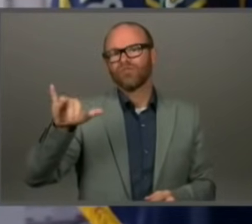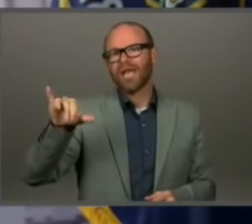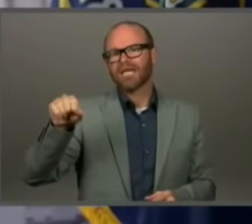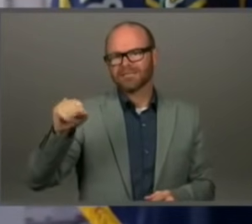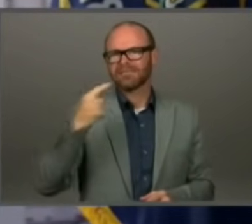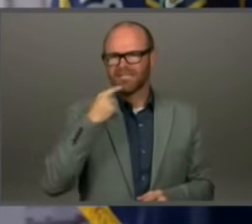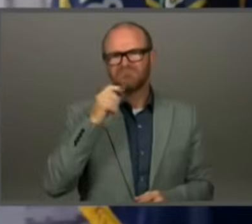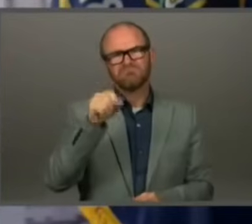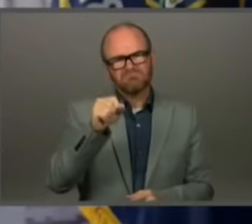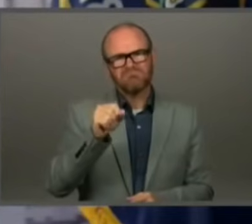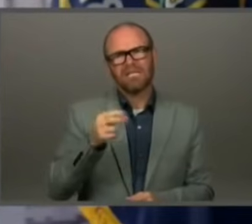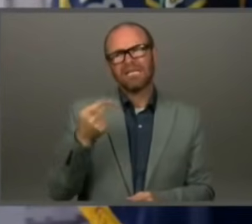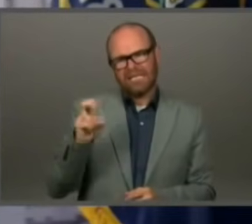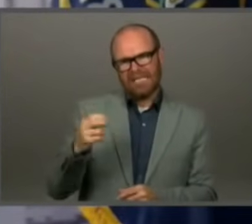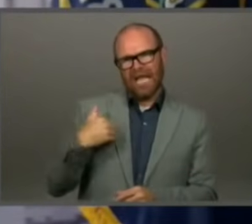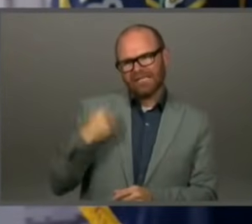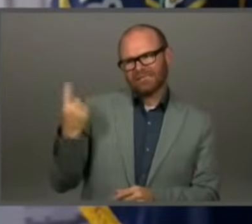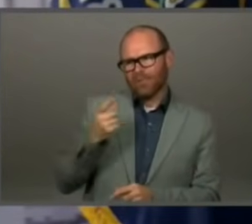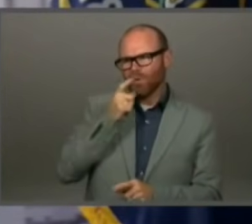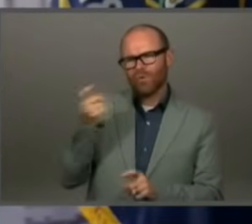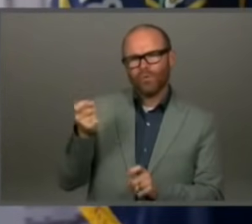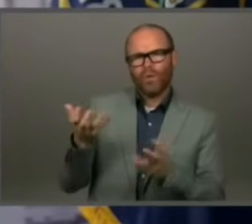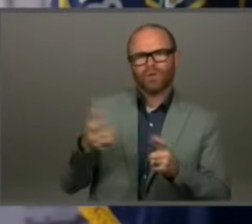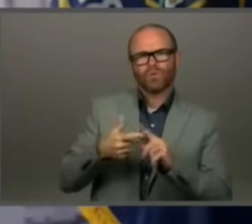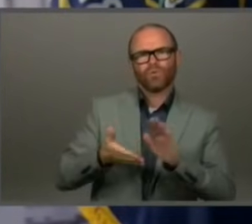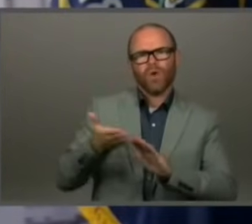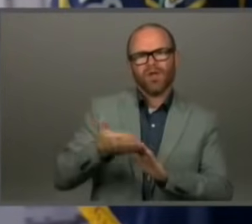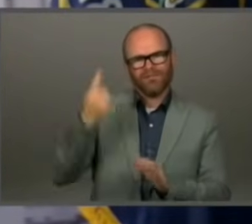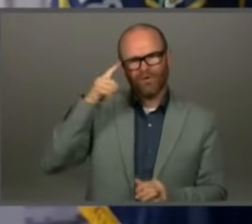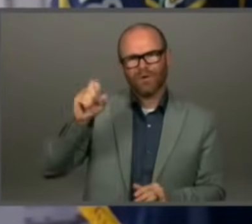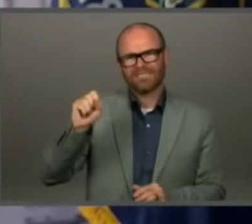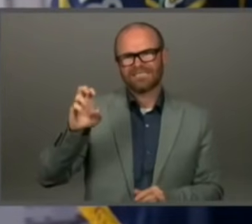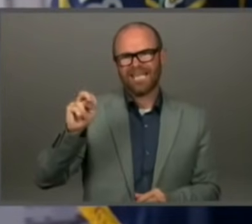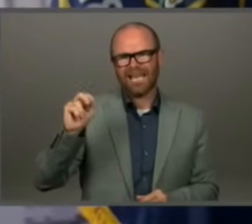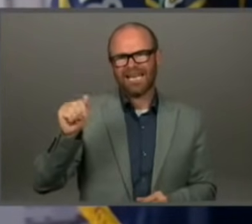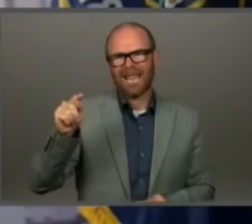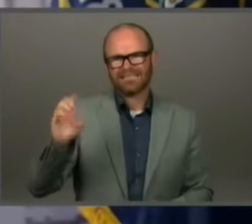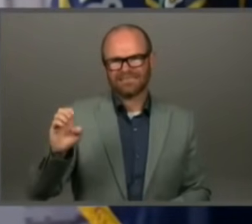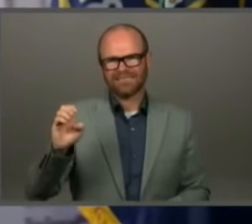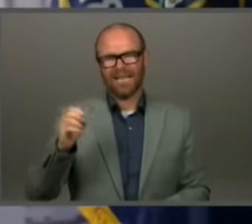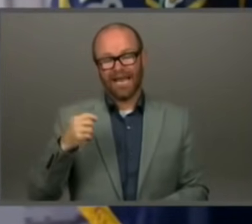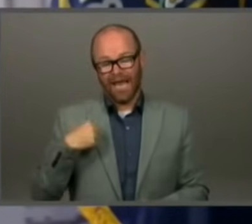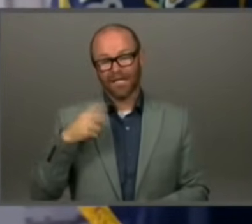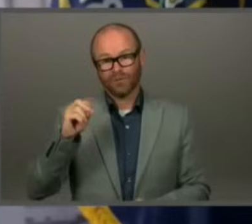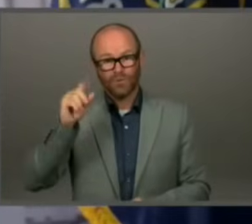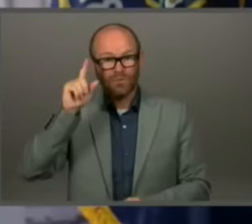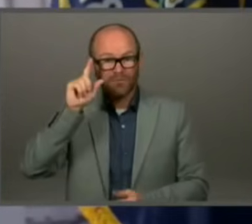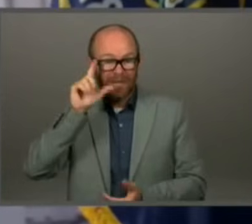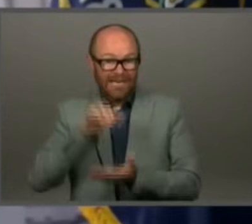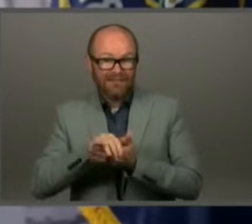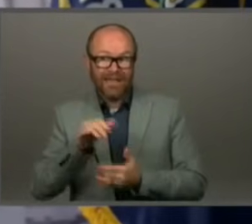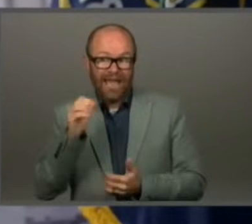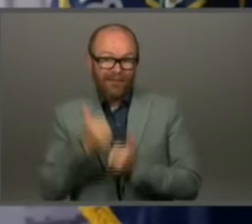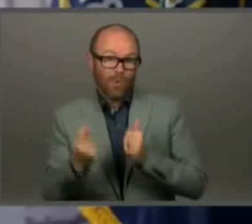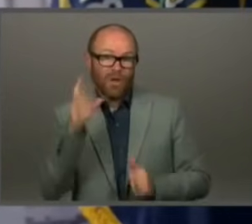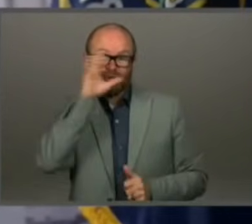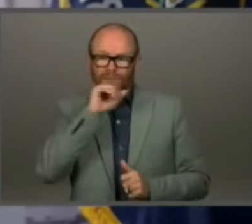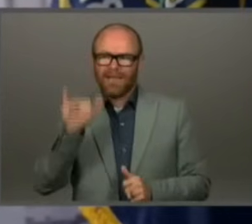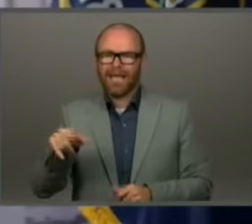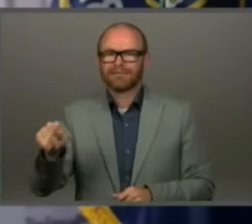he had someone who was considering running for the Senate that he would be supporting, and I think everybody assumed that was Tim